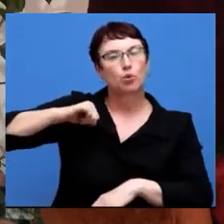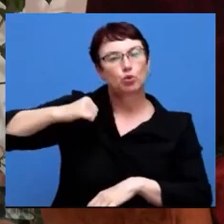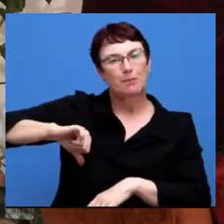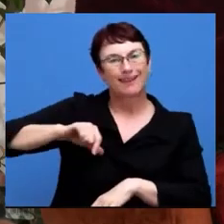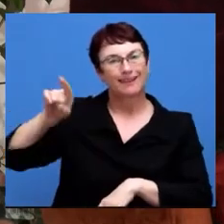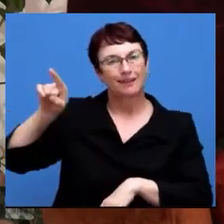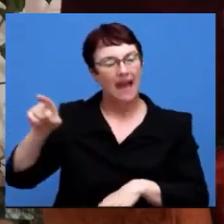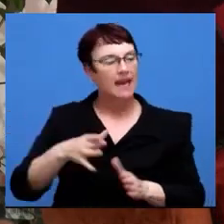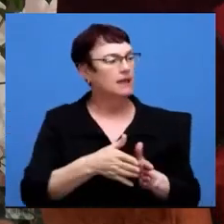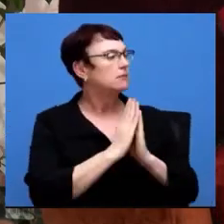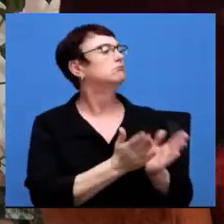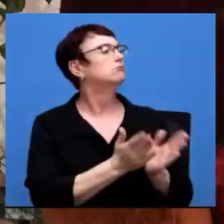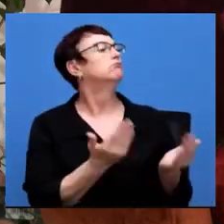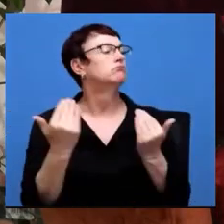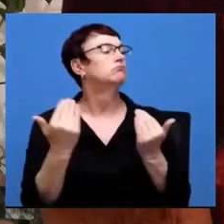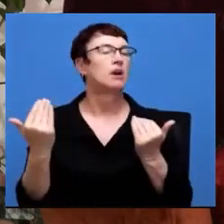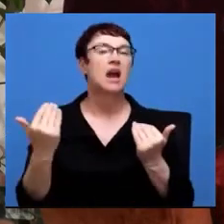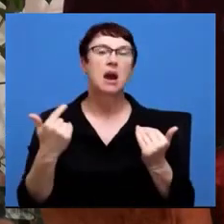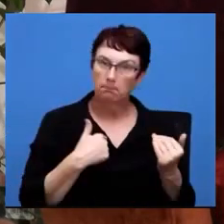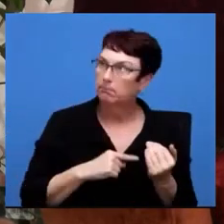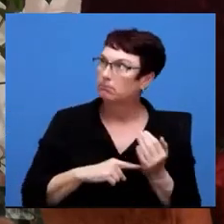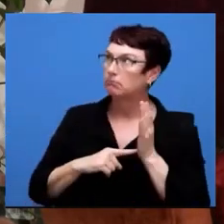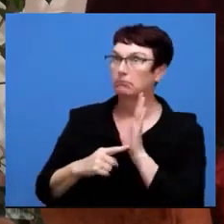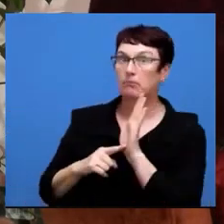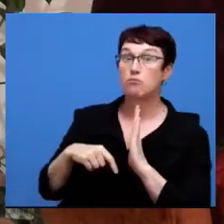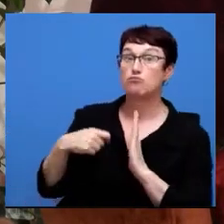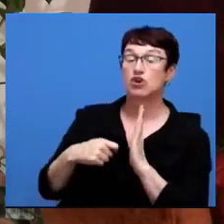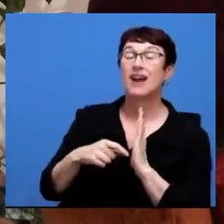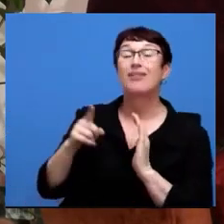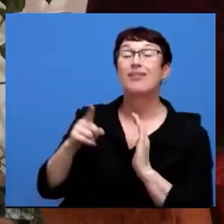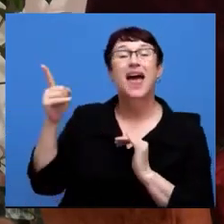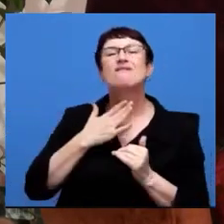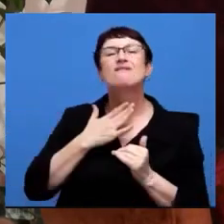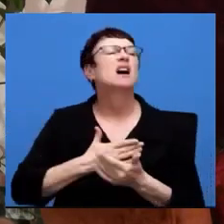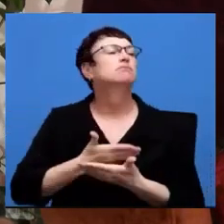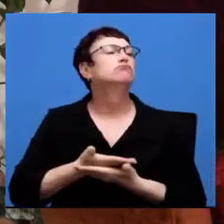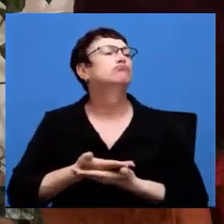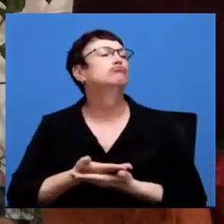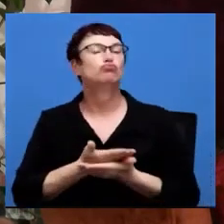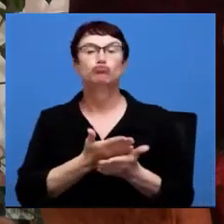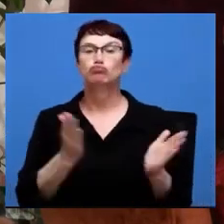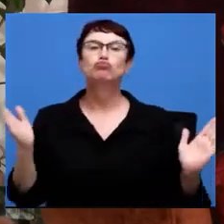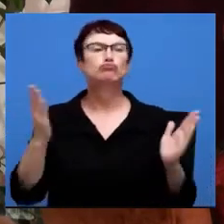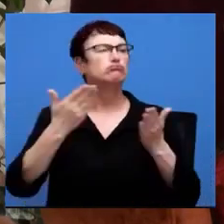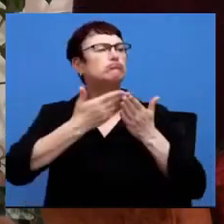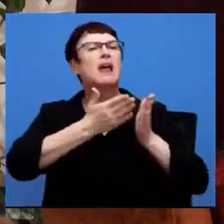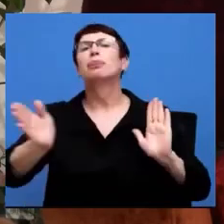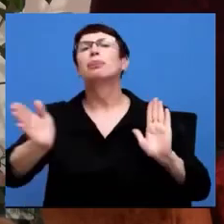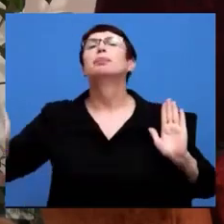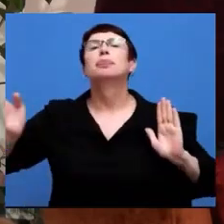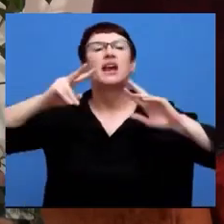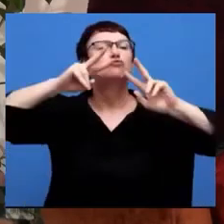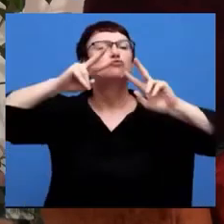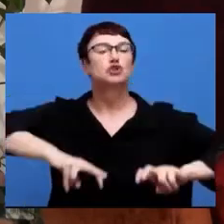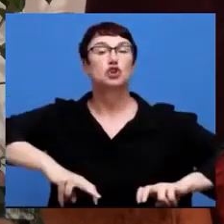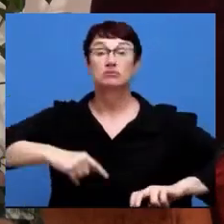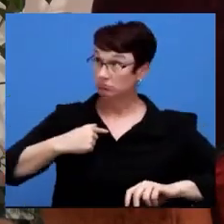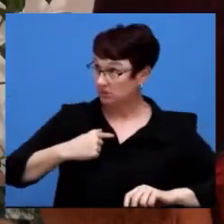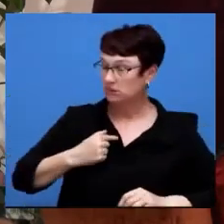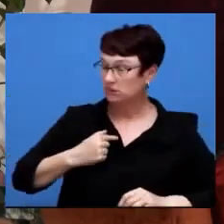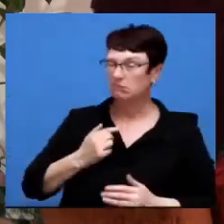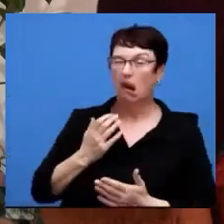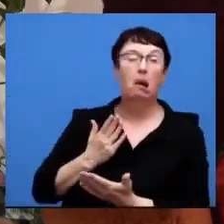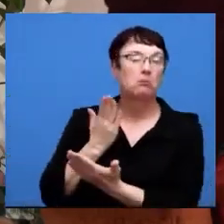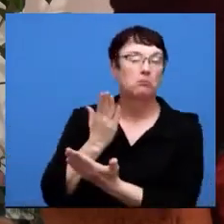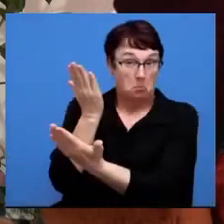They were asking for research projects in general. We proposed this kind of perspective, which is, let's say, a double-sided, no? So we, on